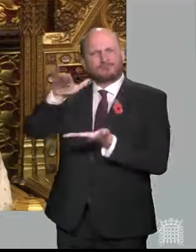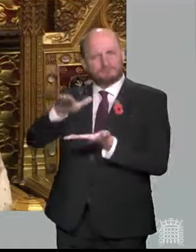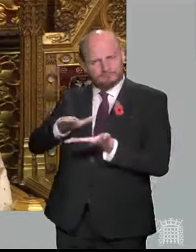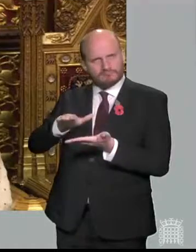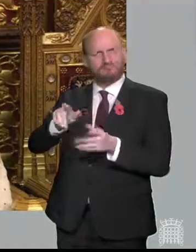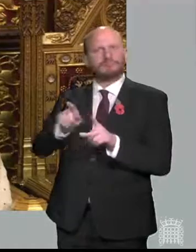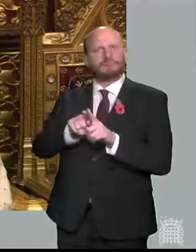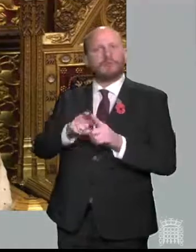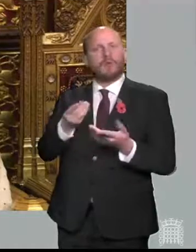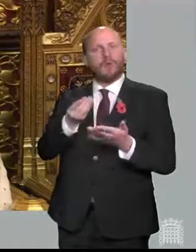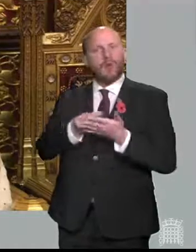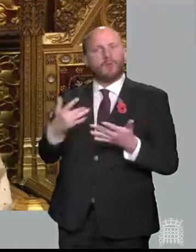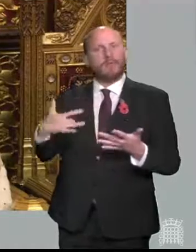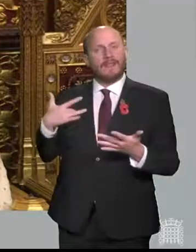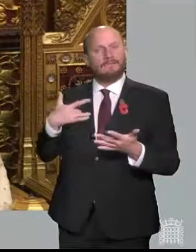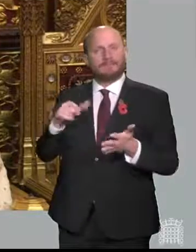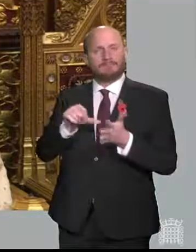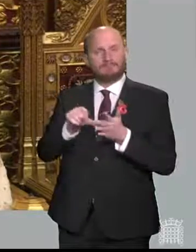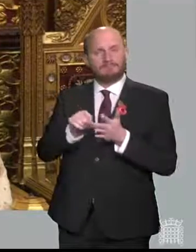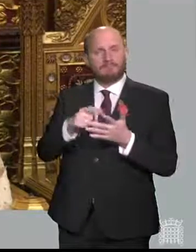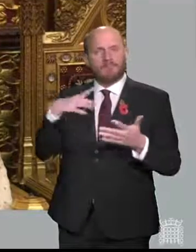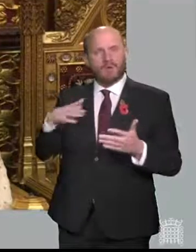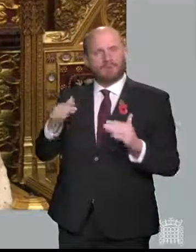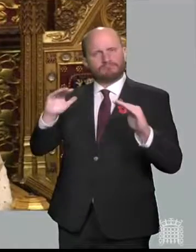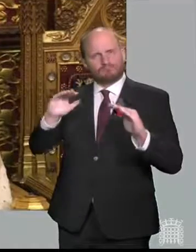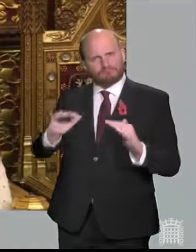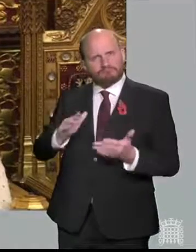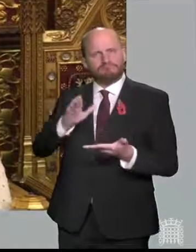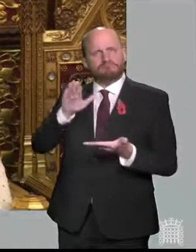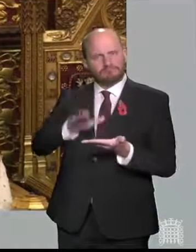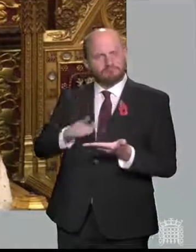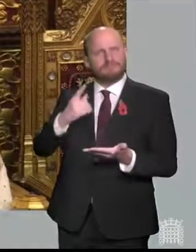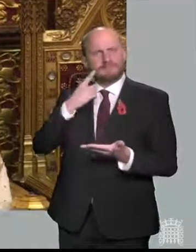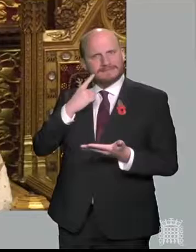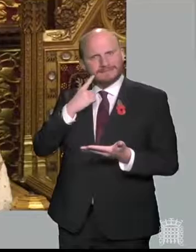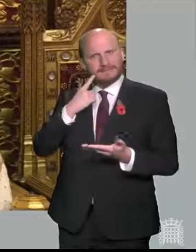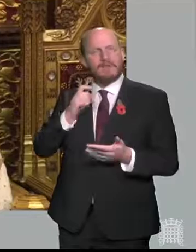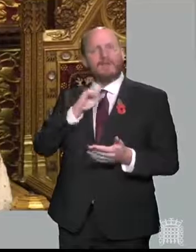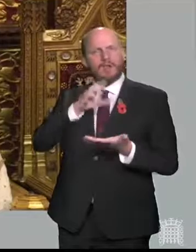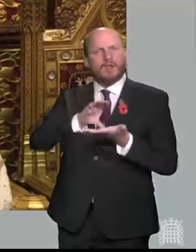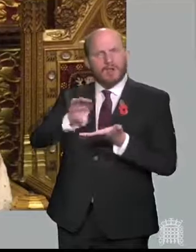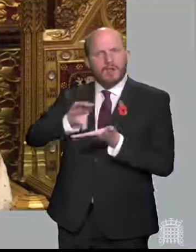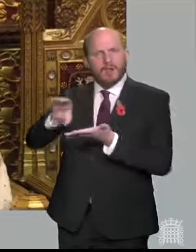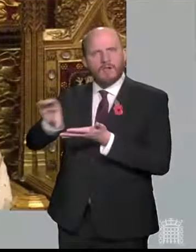for families and help businesses fund new jobs and investment.